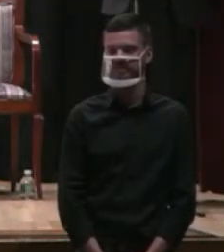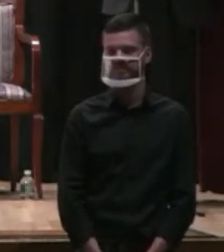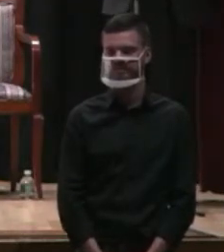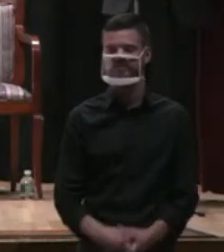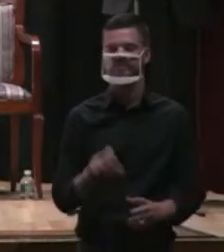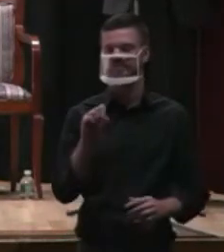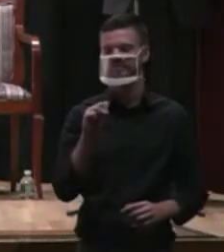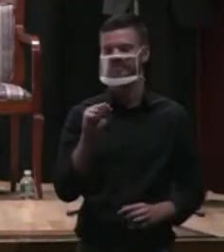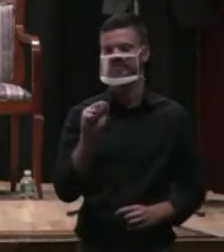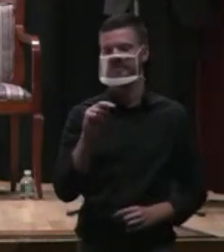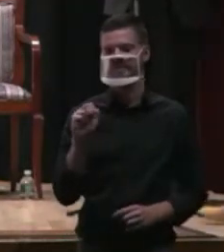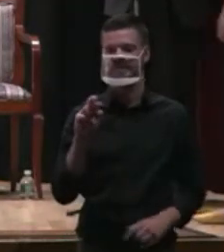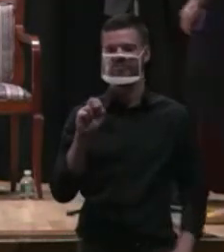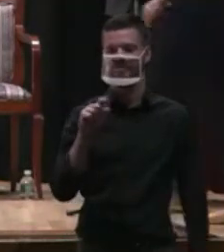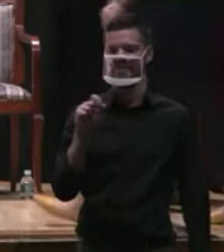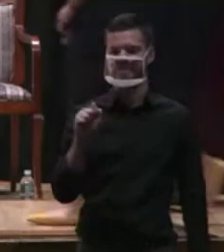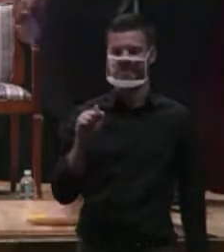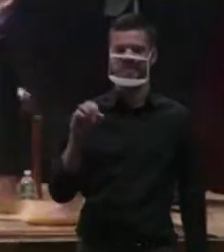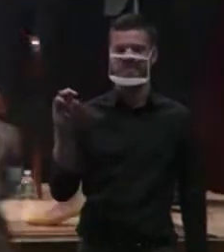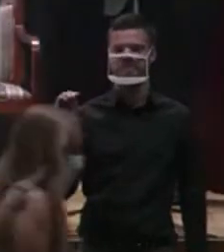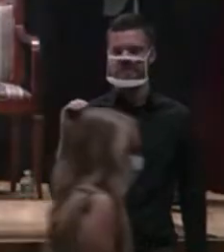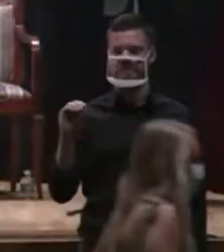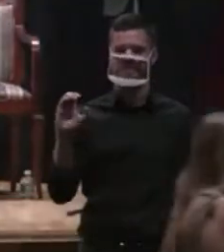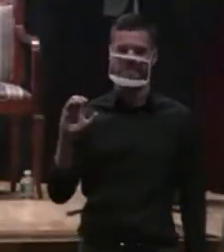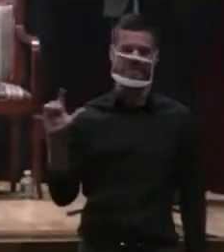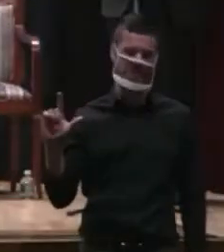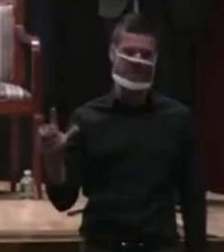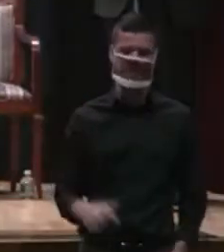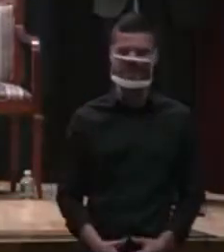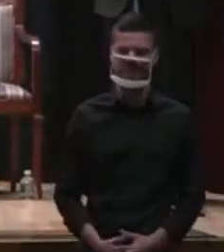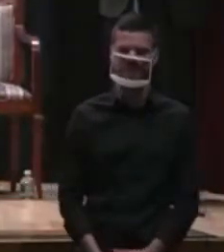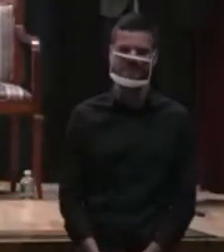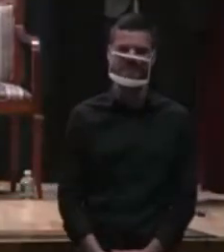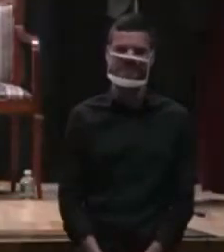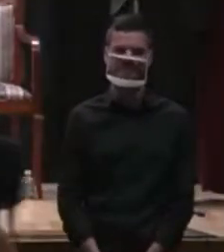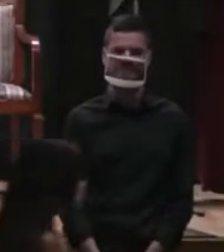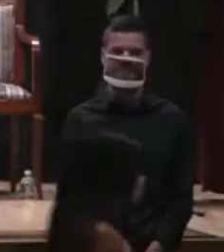Sana Raza, magna cum laude.